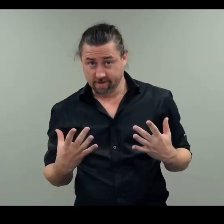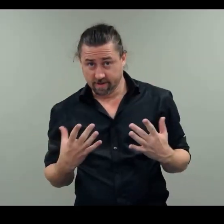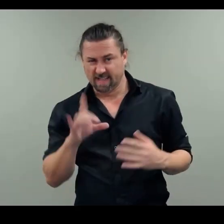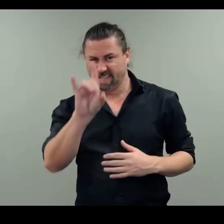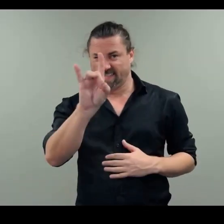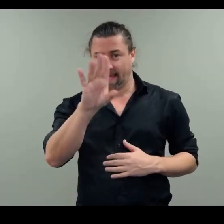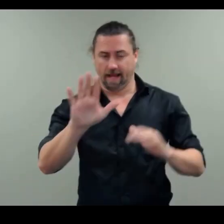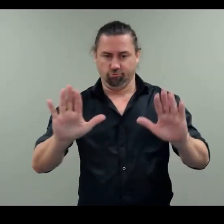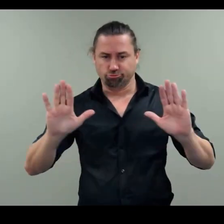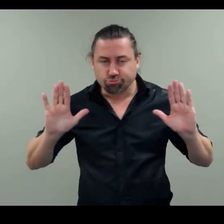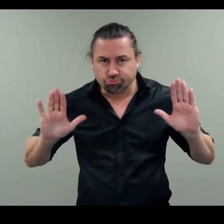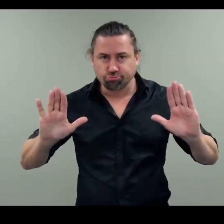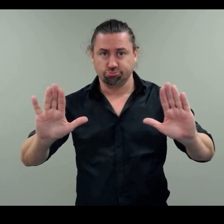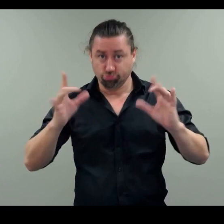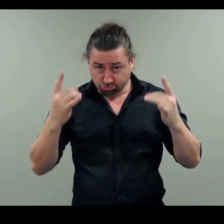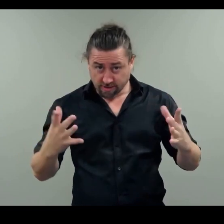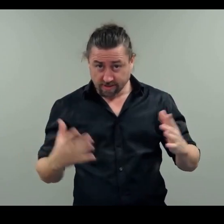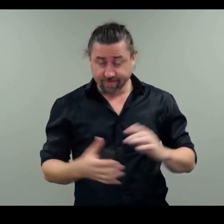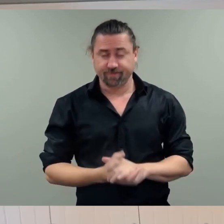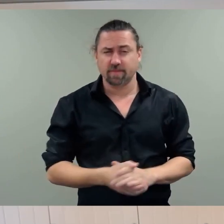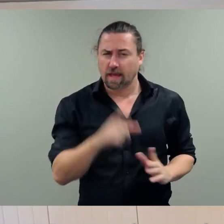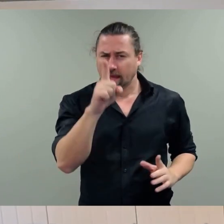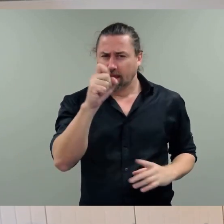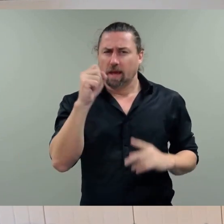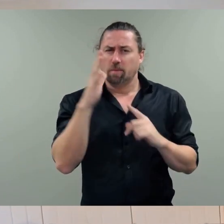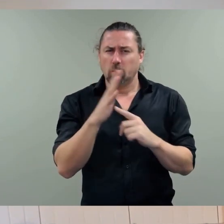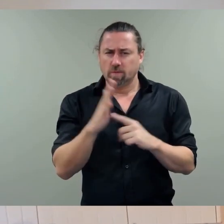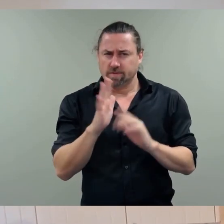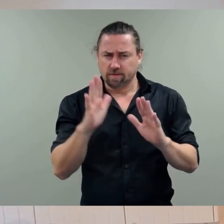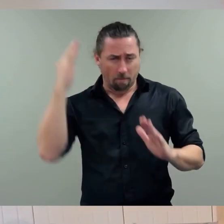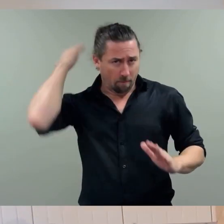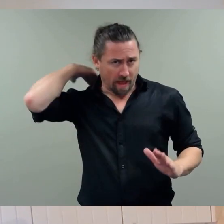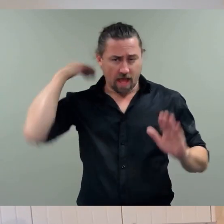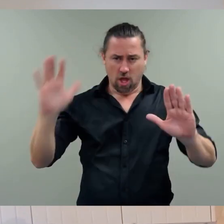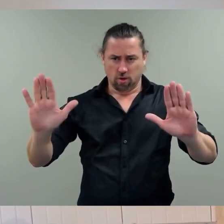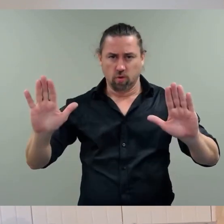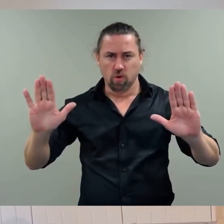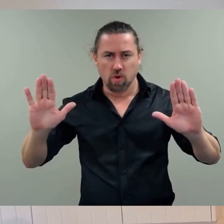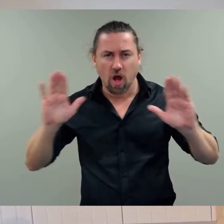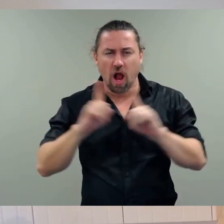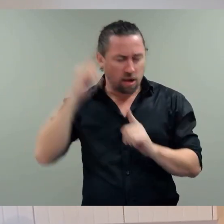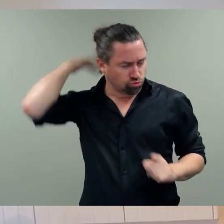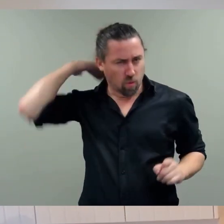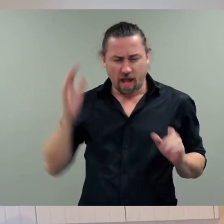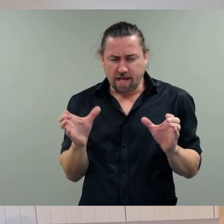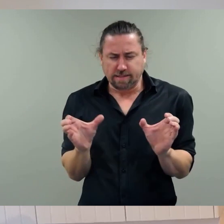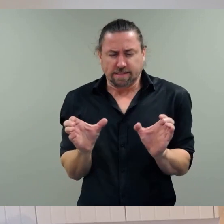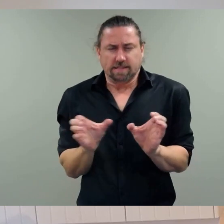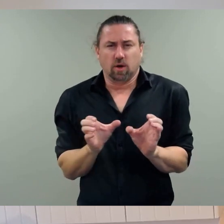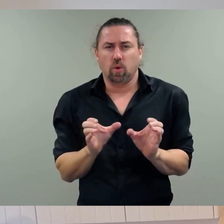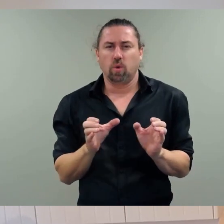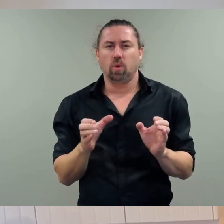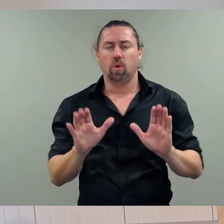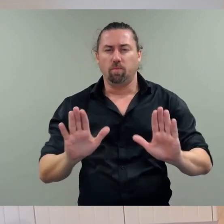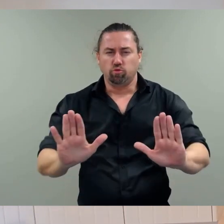Let's go again another 10 times. Remember to keep that squeeze of your shoulder blades as you get close to the